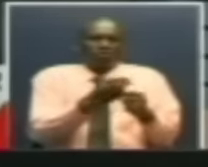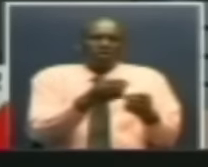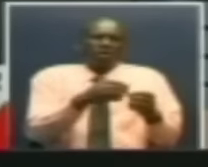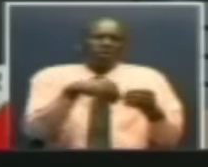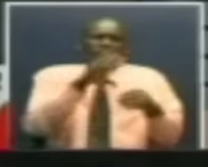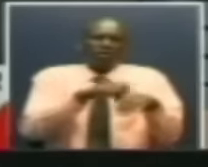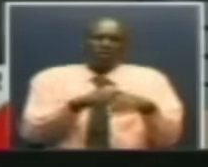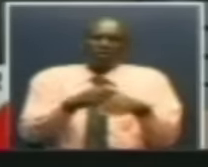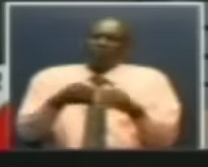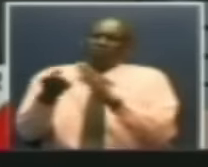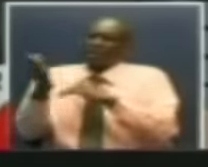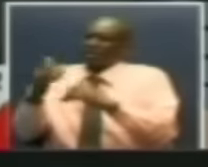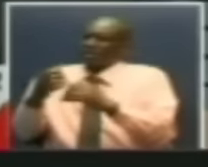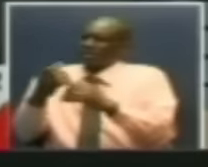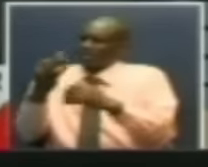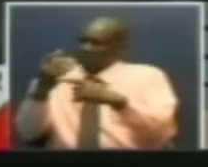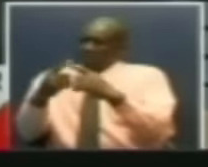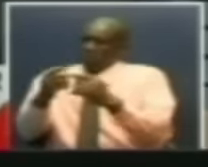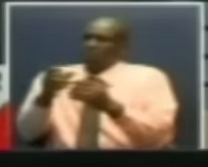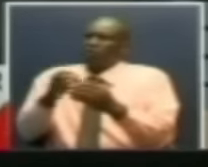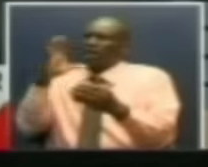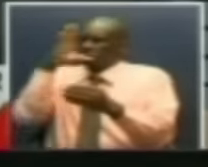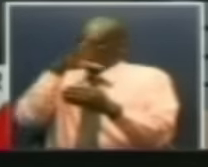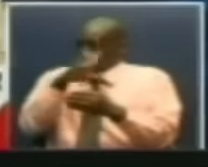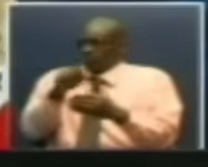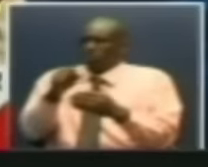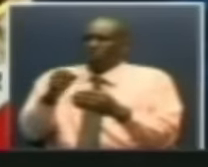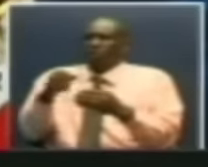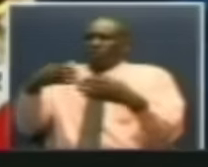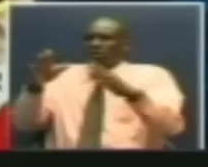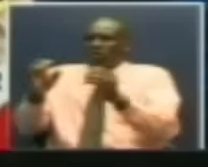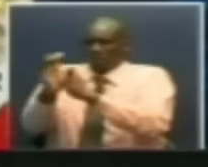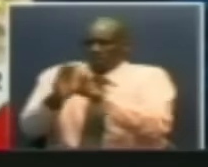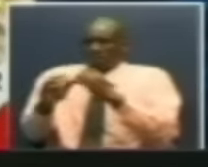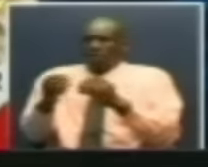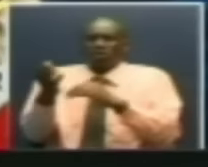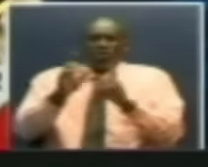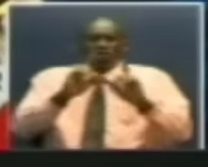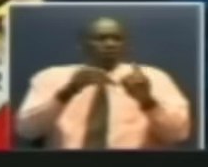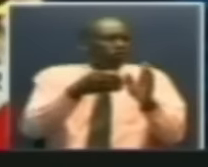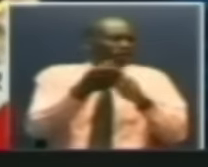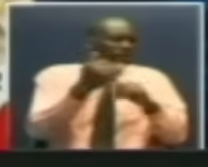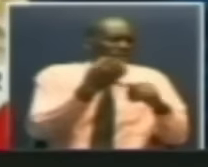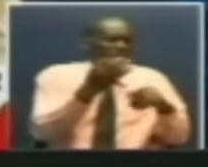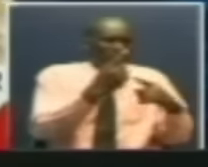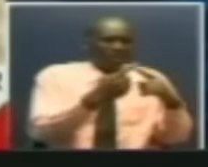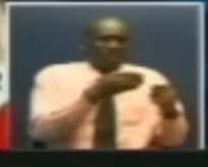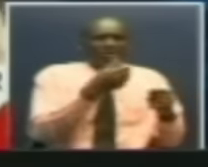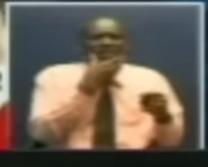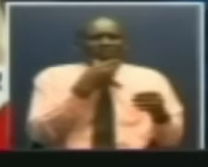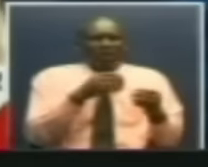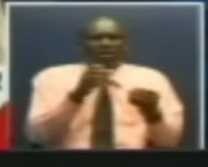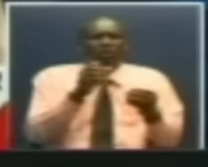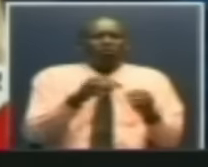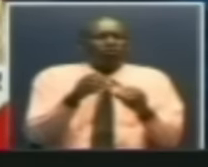we assume he was out of the country until he was actually found this week. Not for the last 3 years. I think you're not getting me right. This gentleman was deported